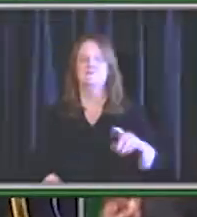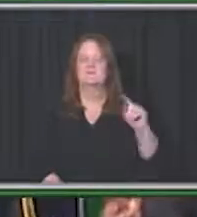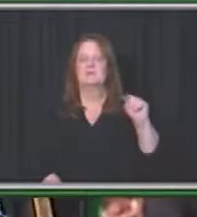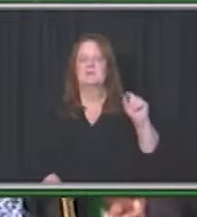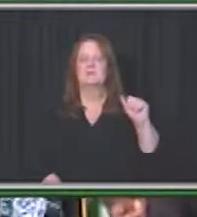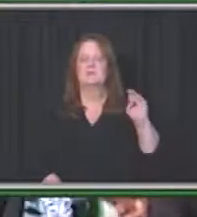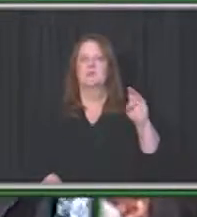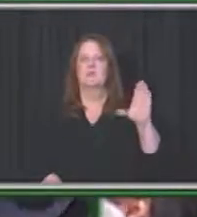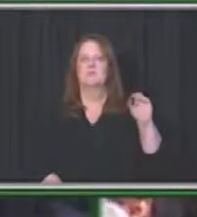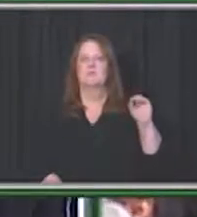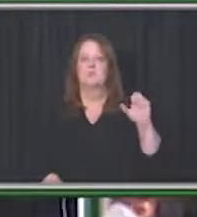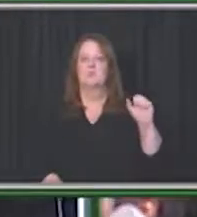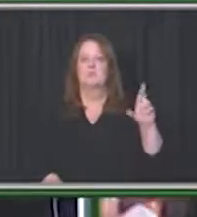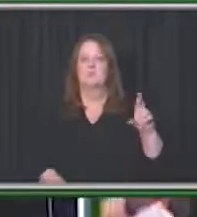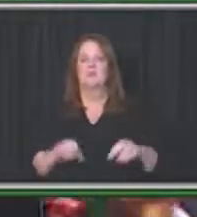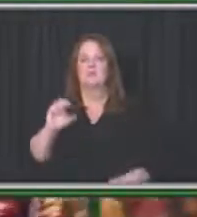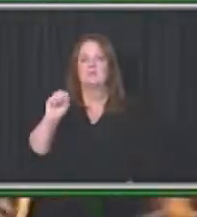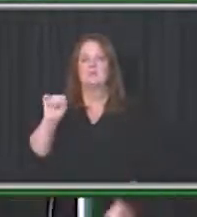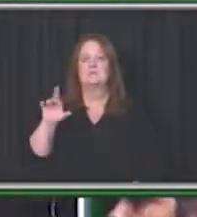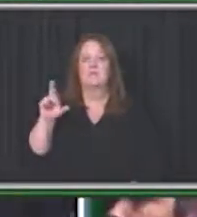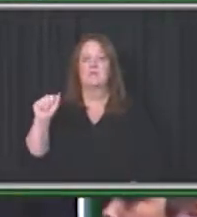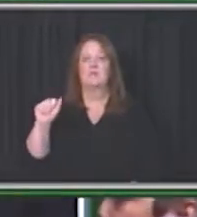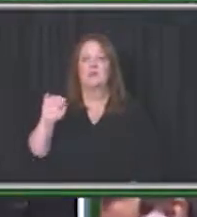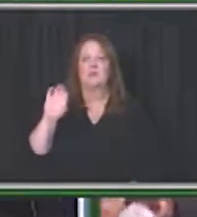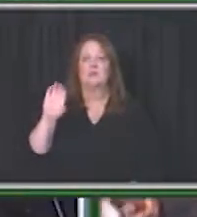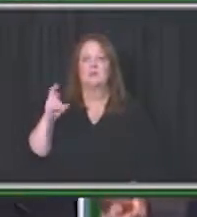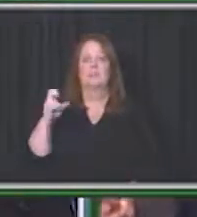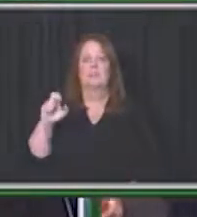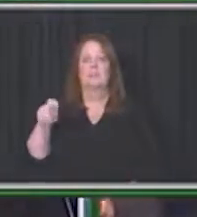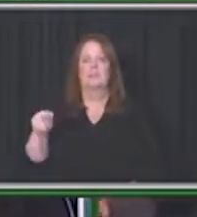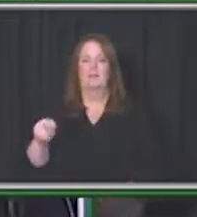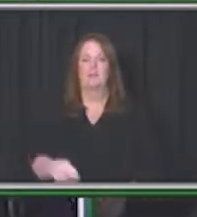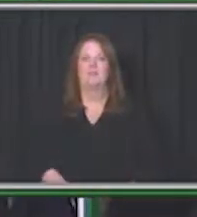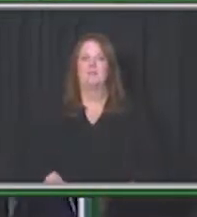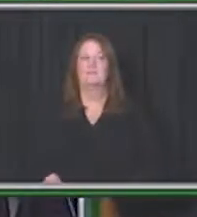Tabassum Zara. Ciara Chapin.